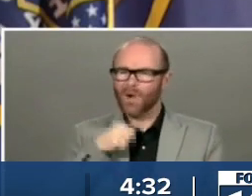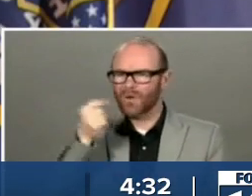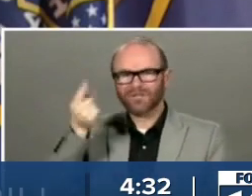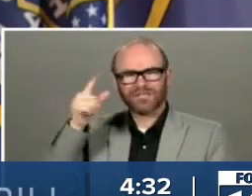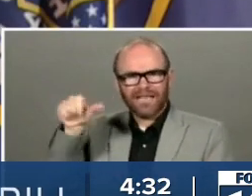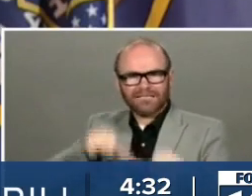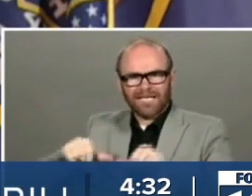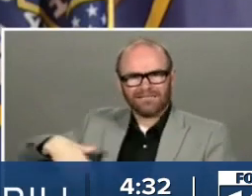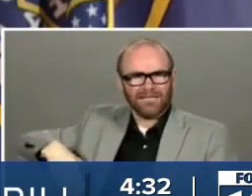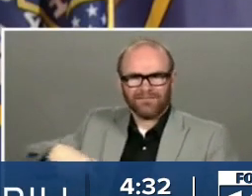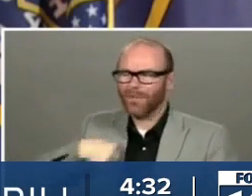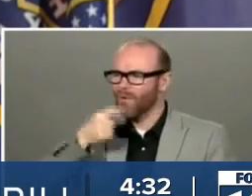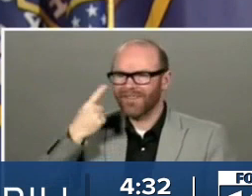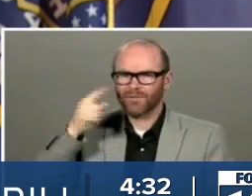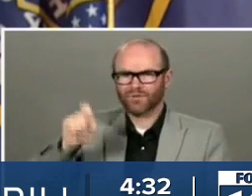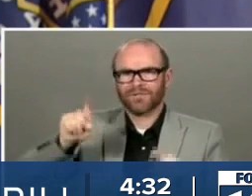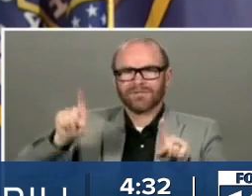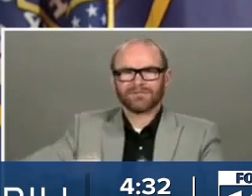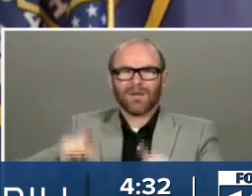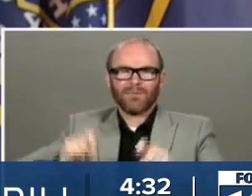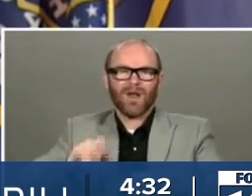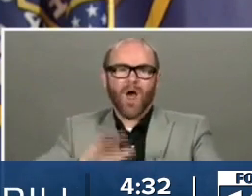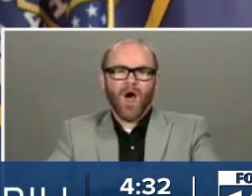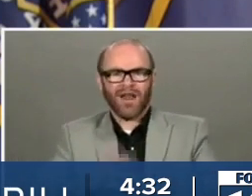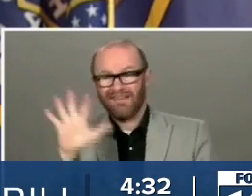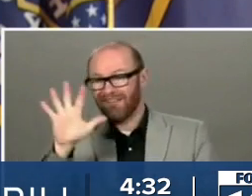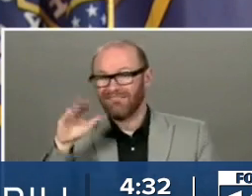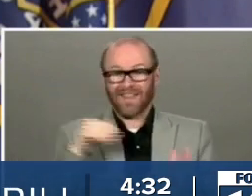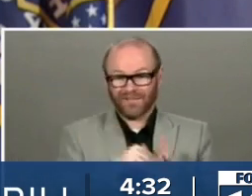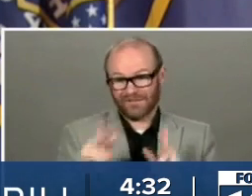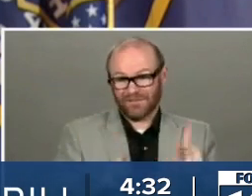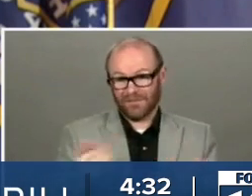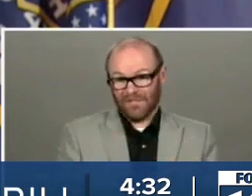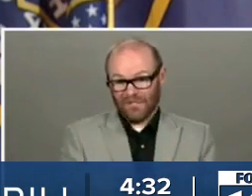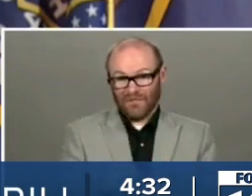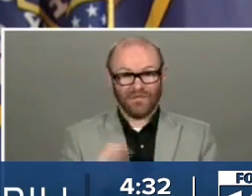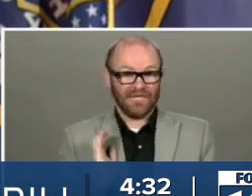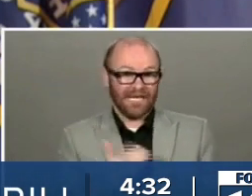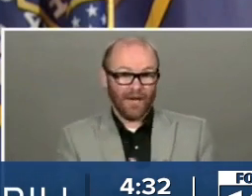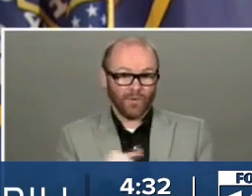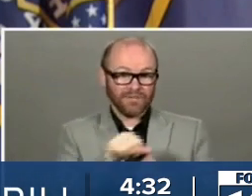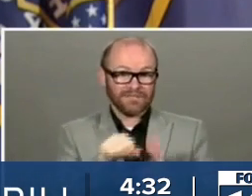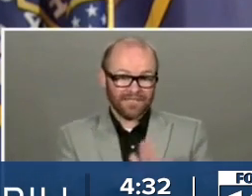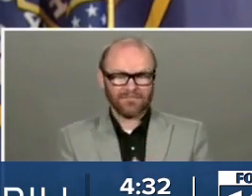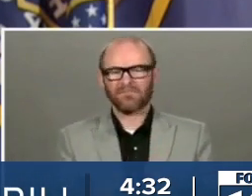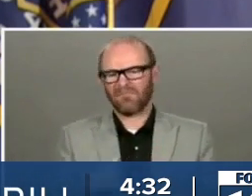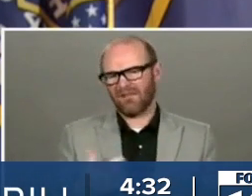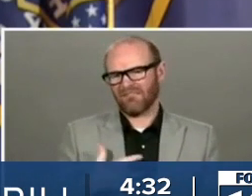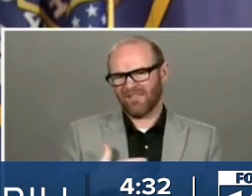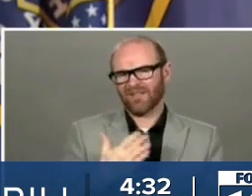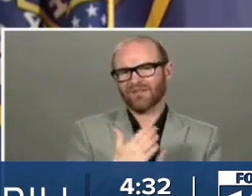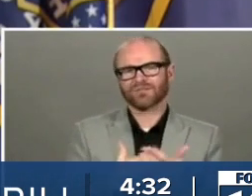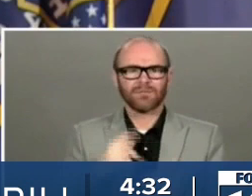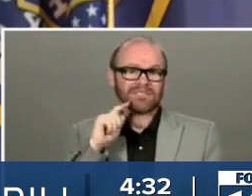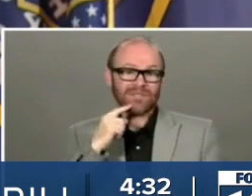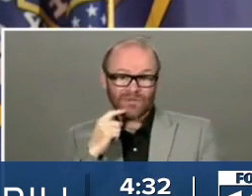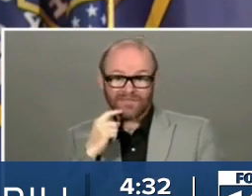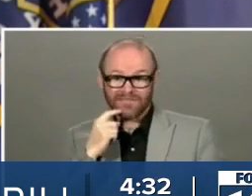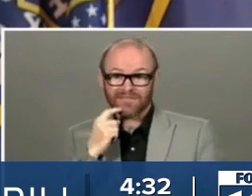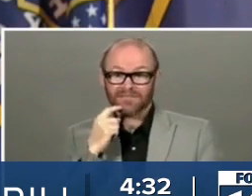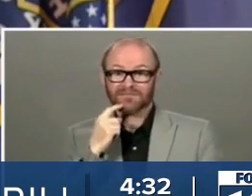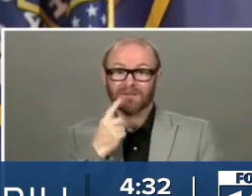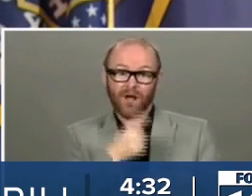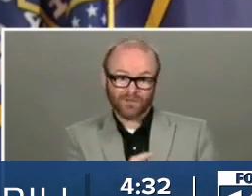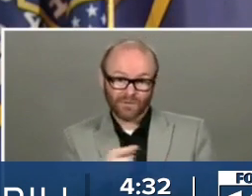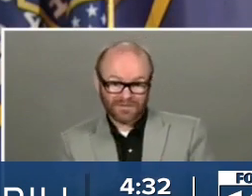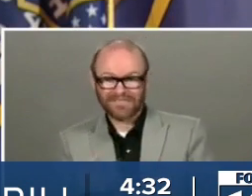believe we should be experimenting on 5,000 people here in our state. And I think there are some serious consequences and side effects